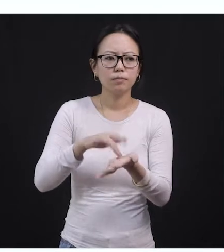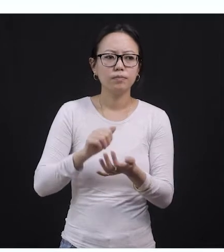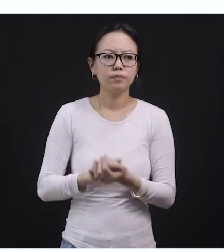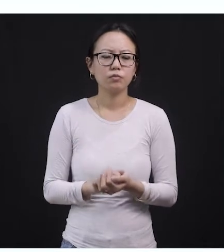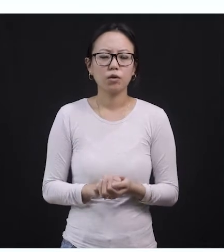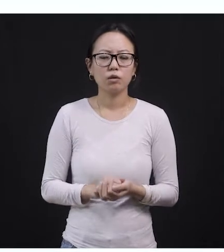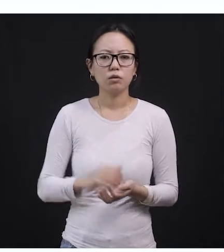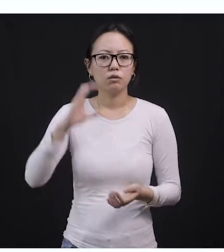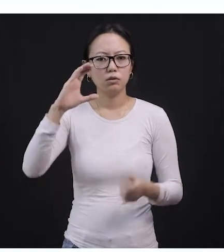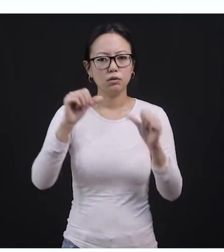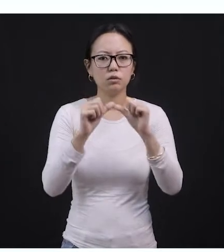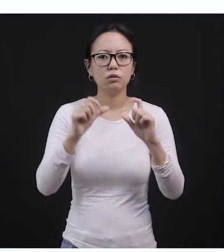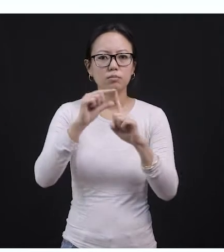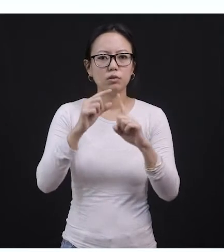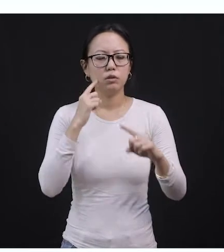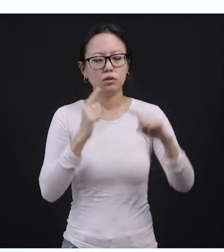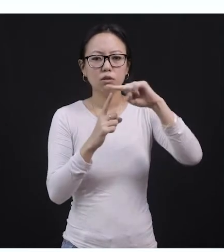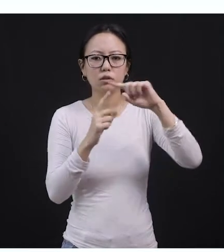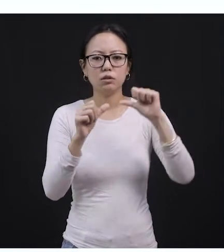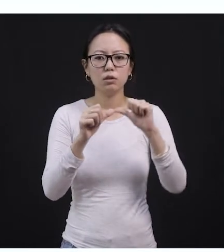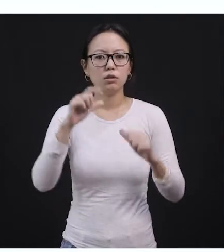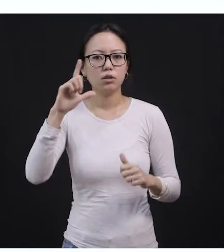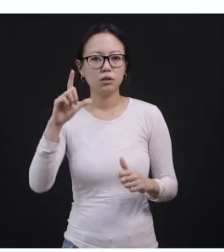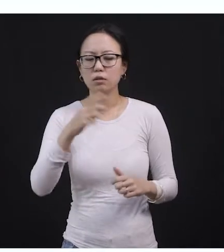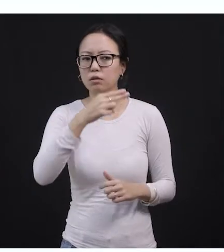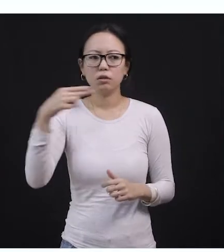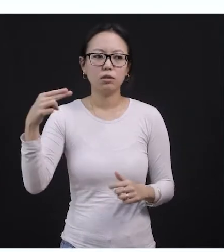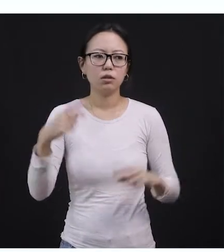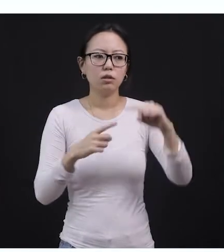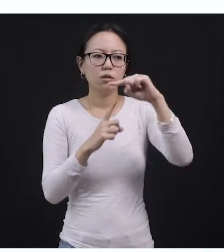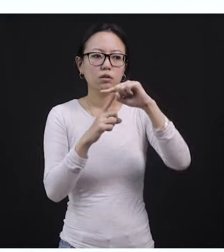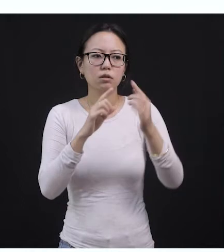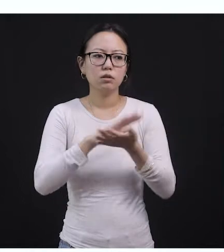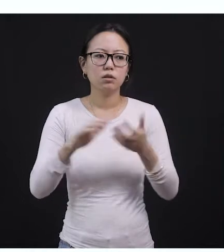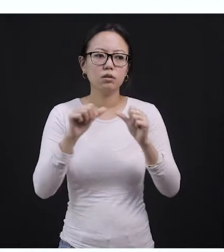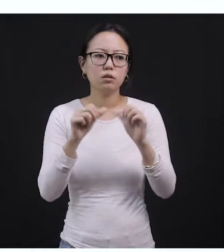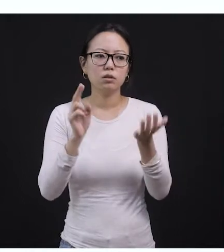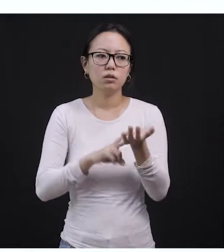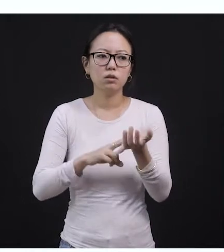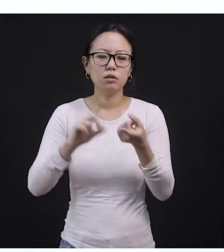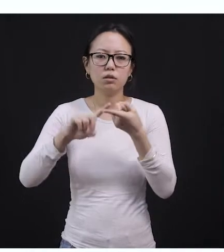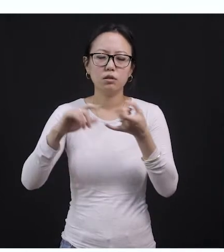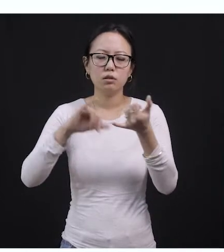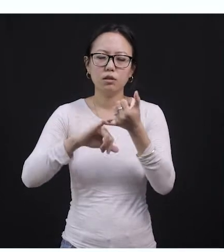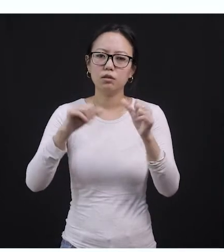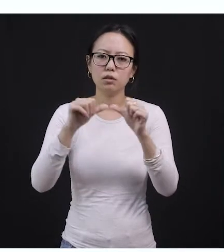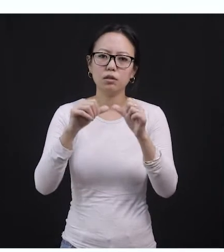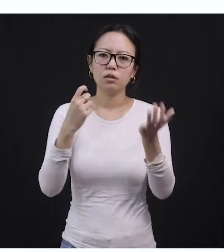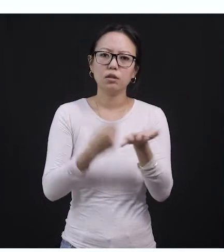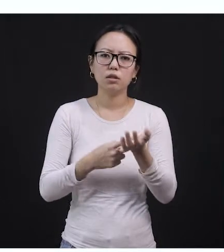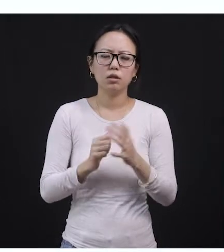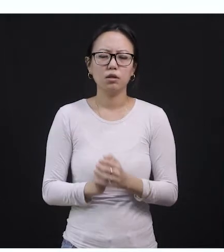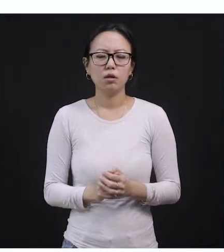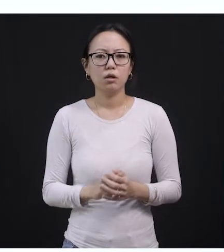as Thansar, okay? But later on, when he captured more lands, he shifted his capital from